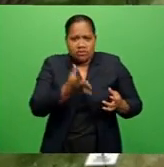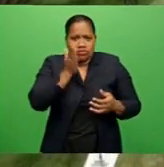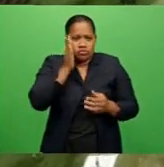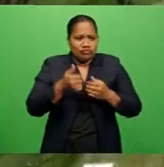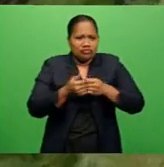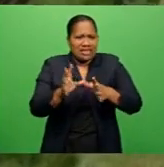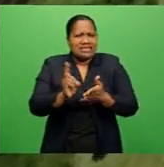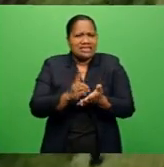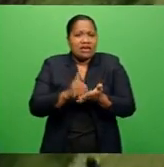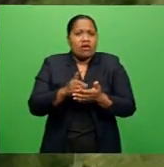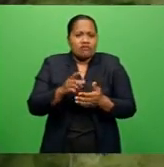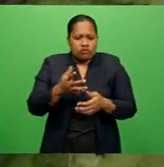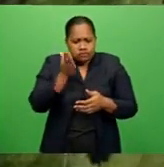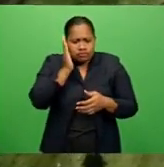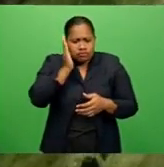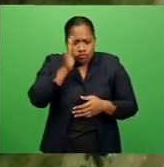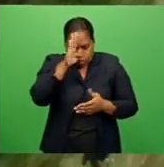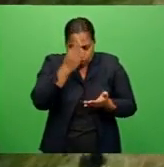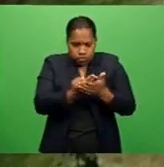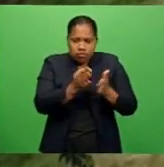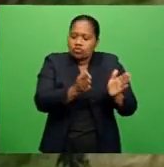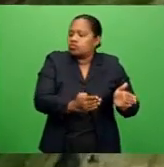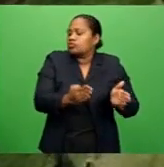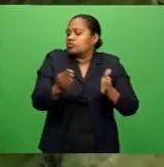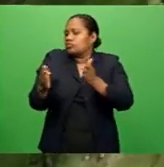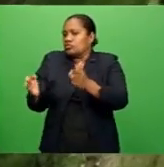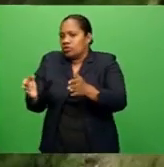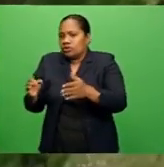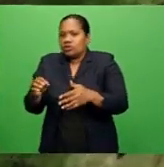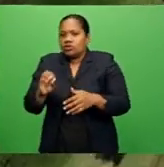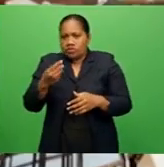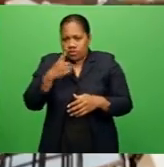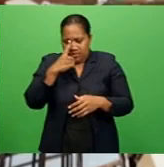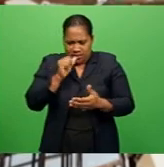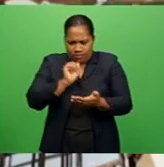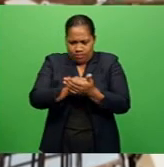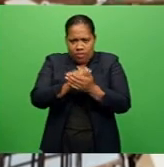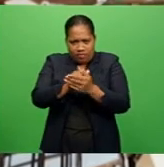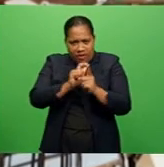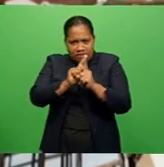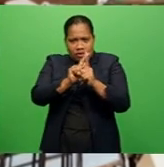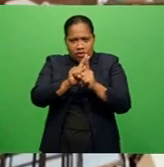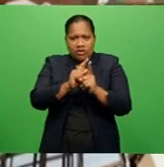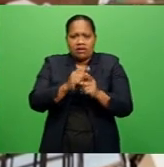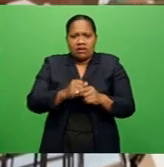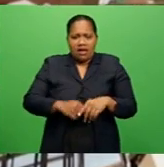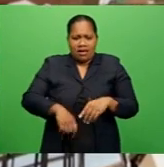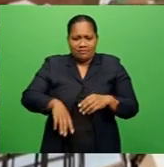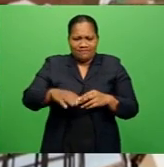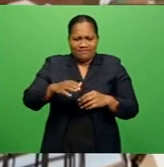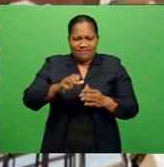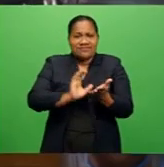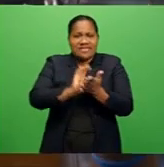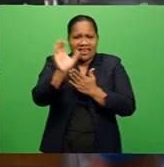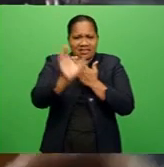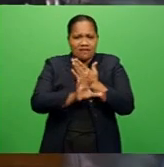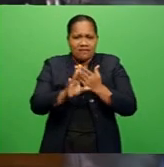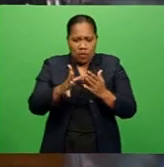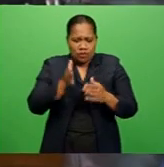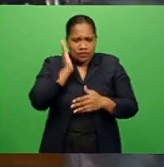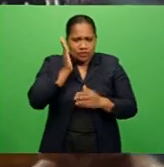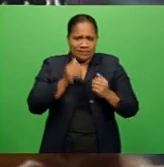from the severely damaged schools in order to stick to the current academic calendar. The focus now, the RFMF has sent in the